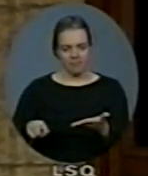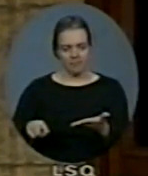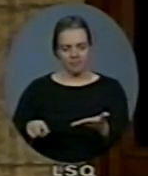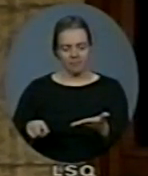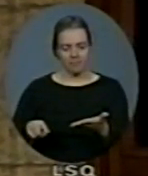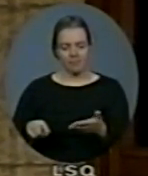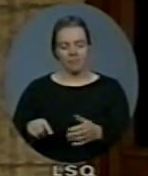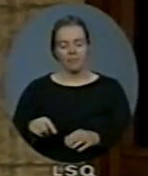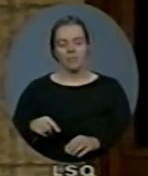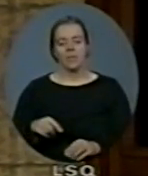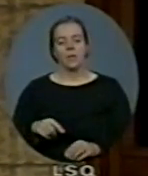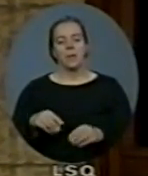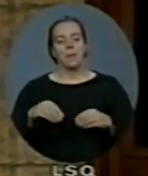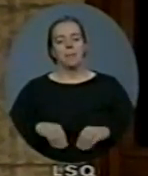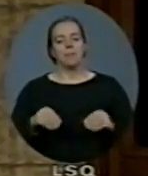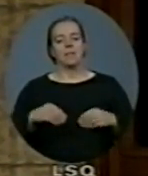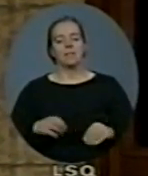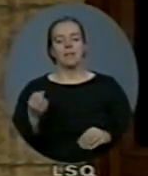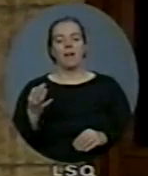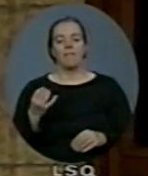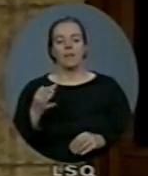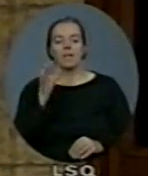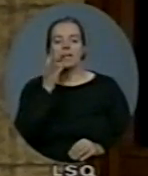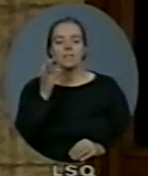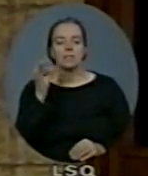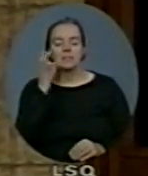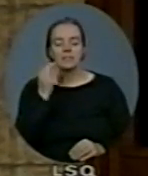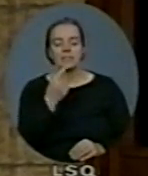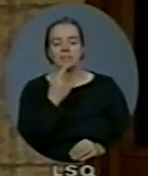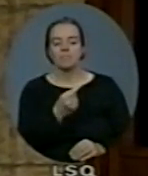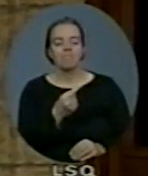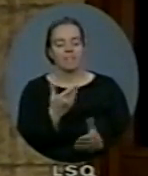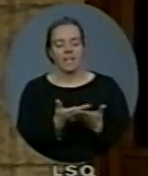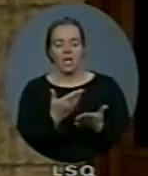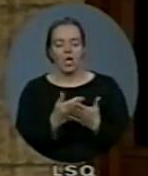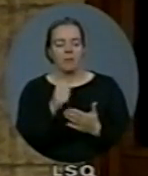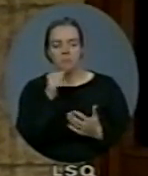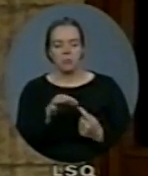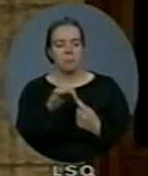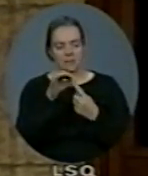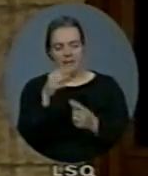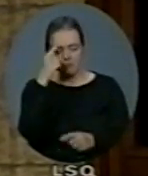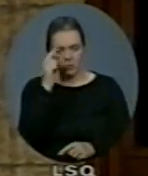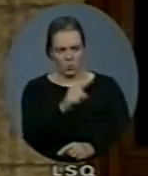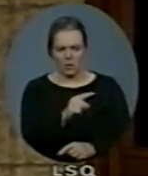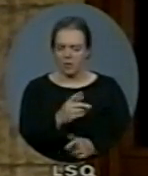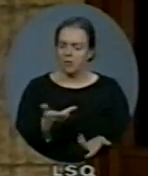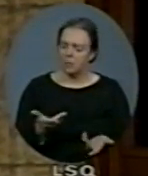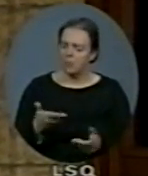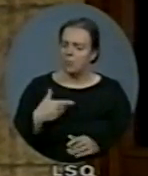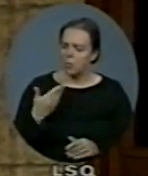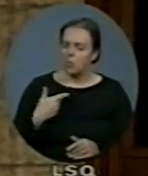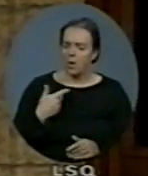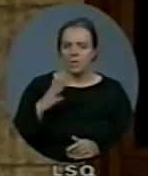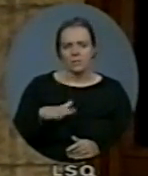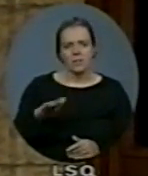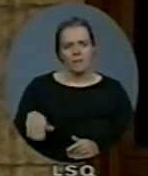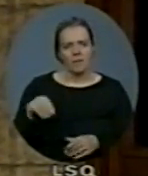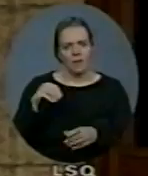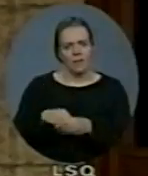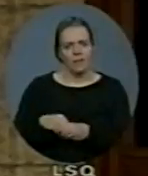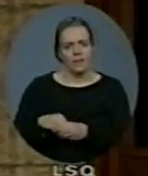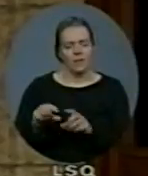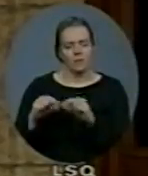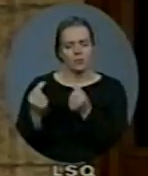his government. So my question is, why should the children of Attawapiskat have to put up with his fundamental disinterest in